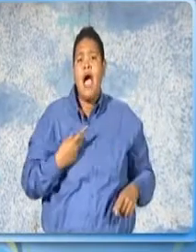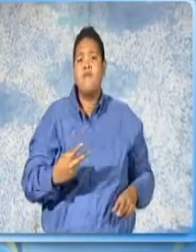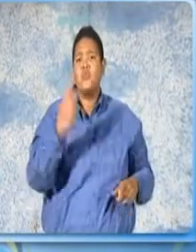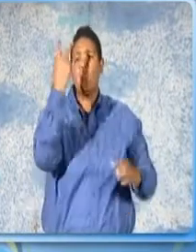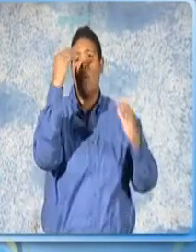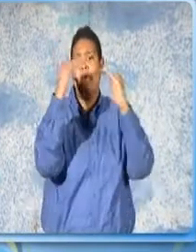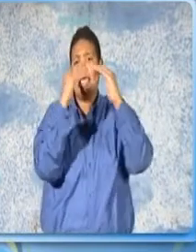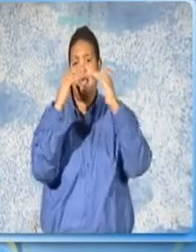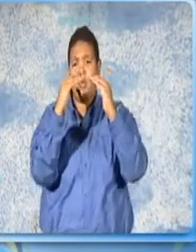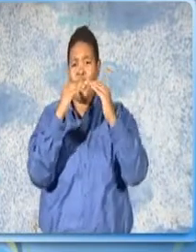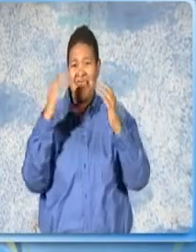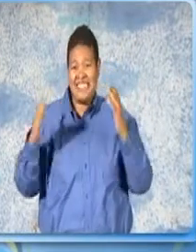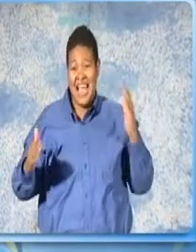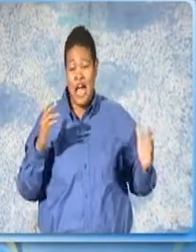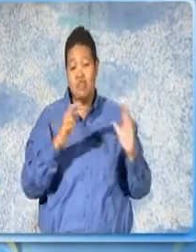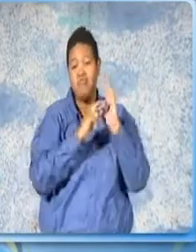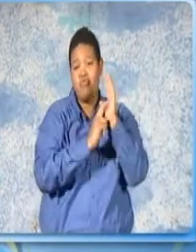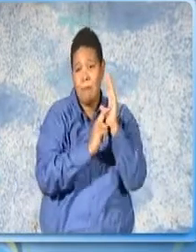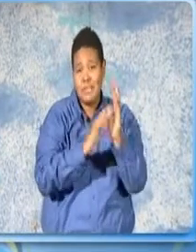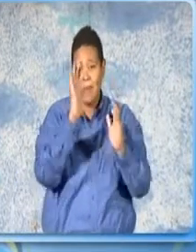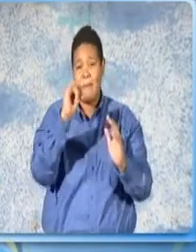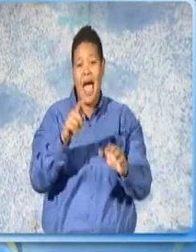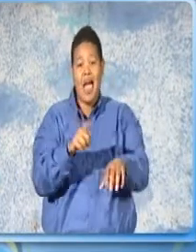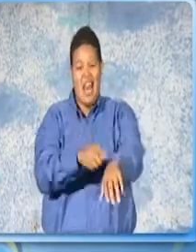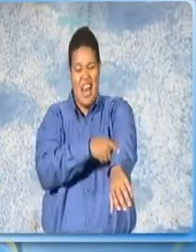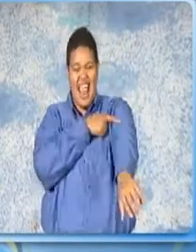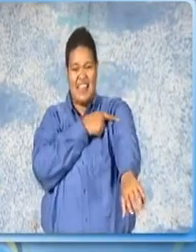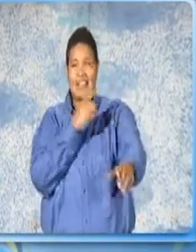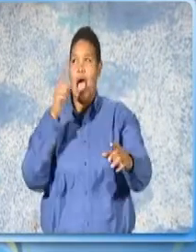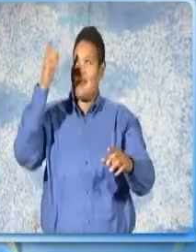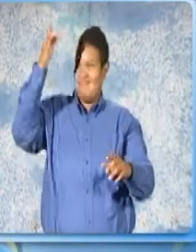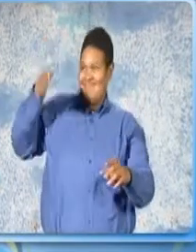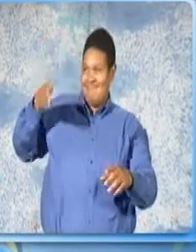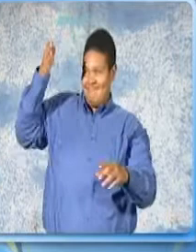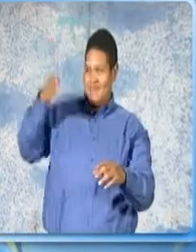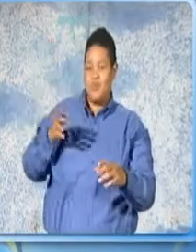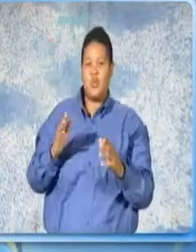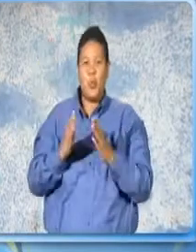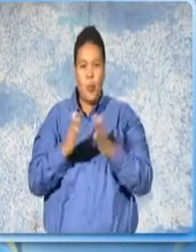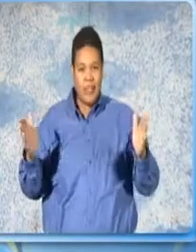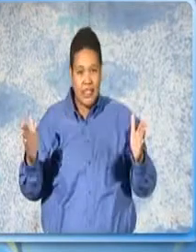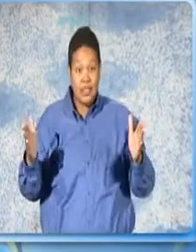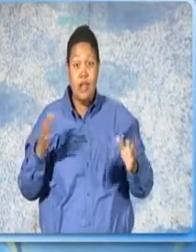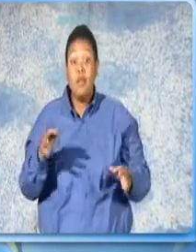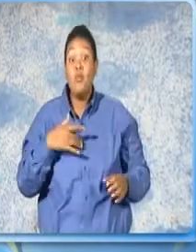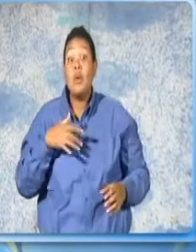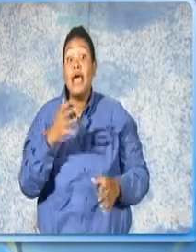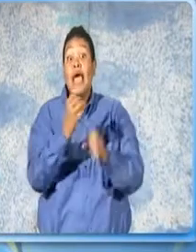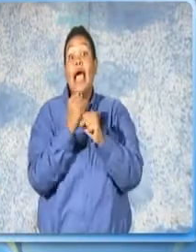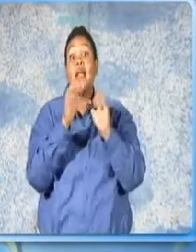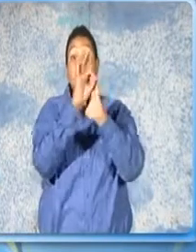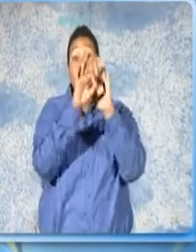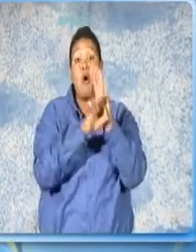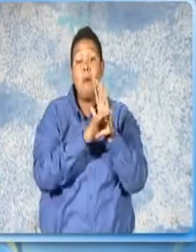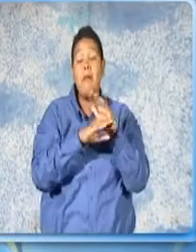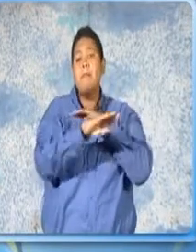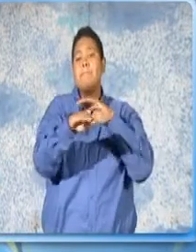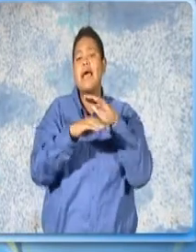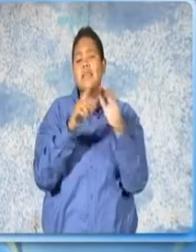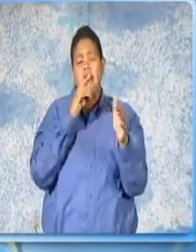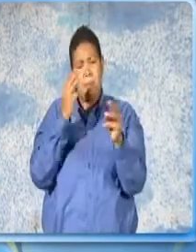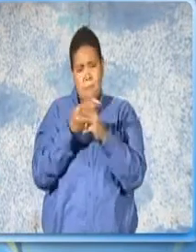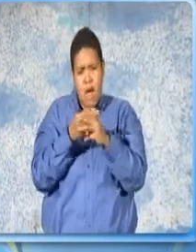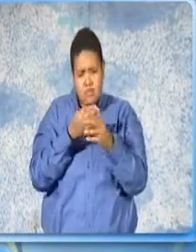equal sides, represented by the length and the width, if we were to derive a formula based on the calculations,